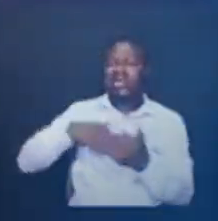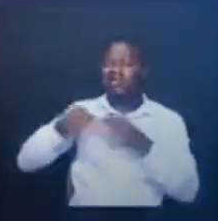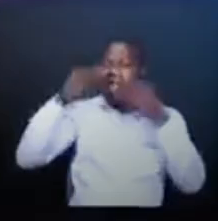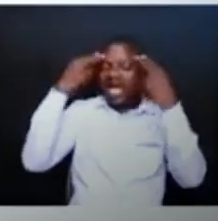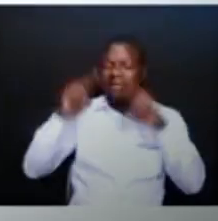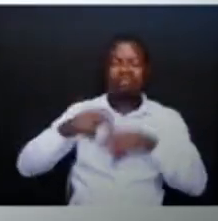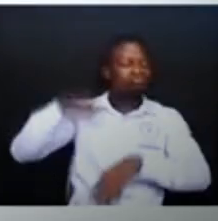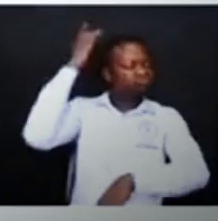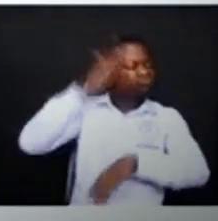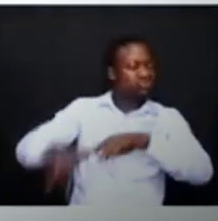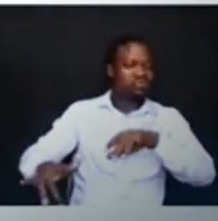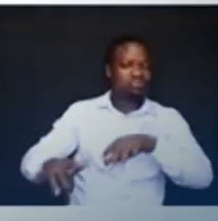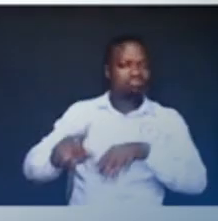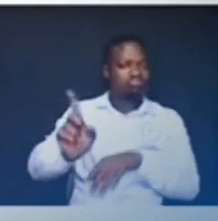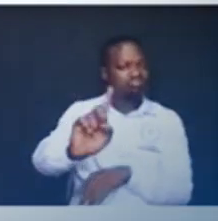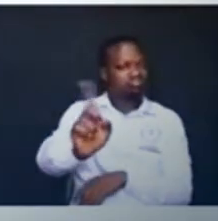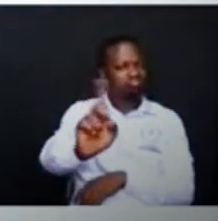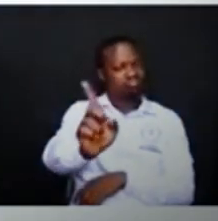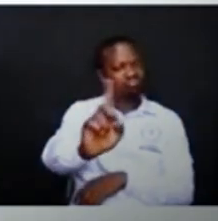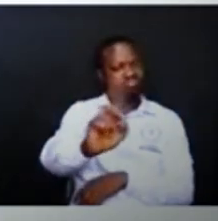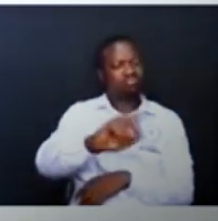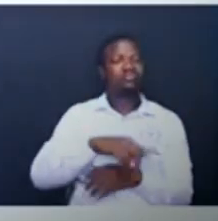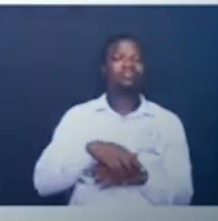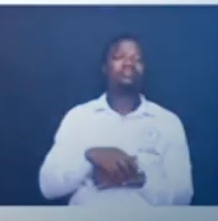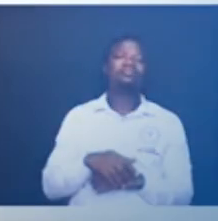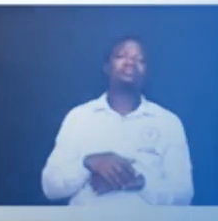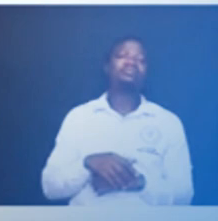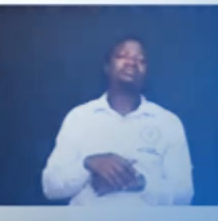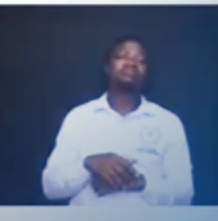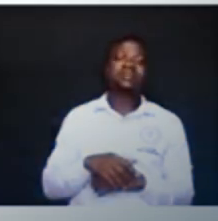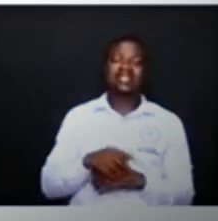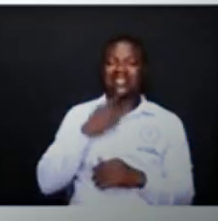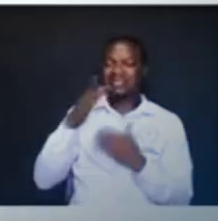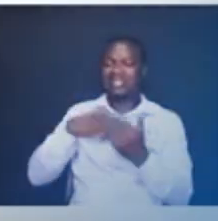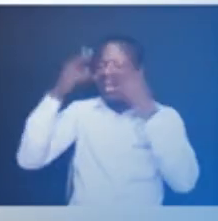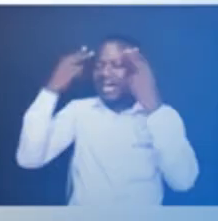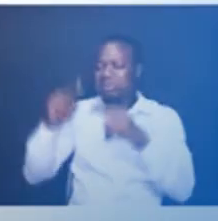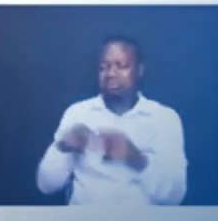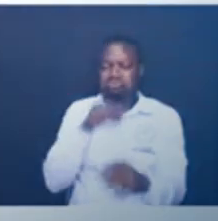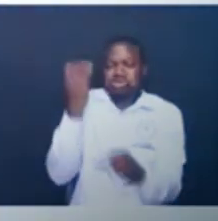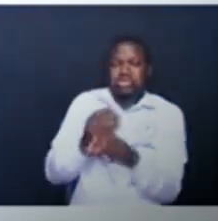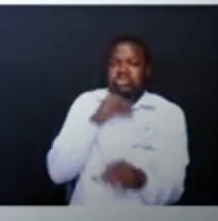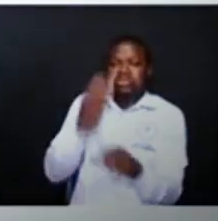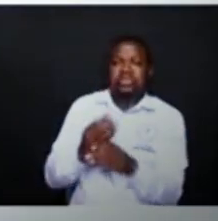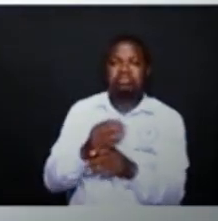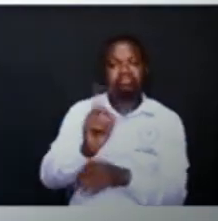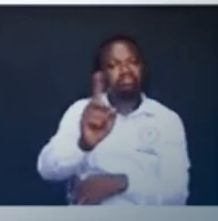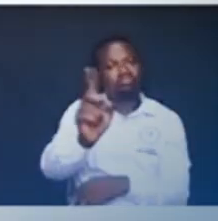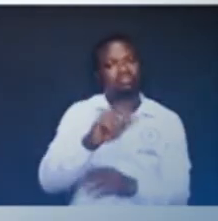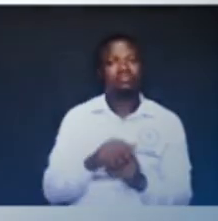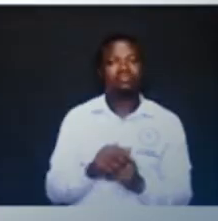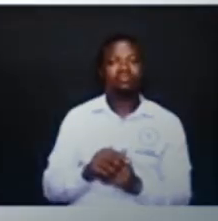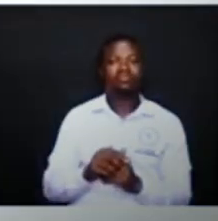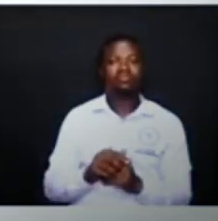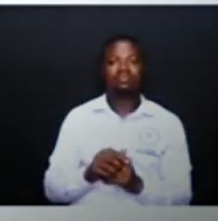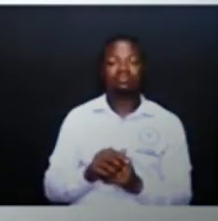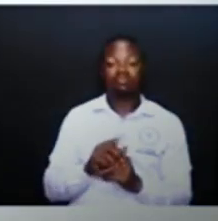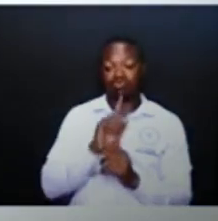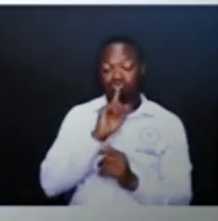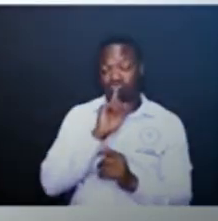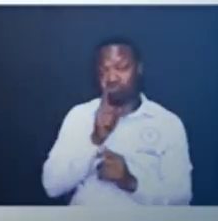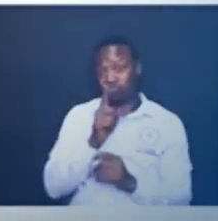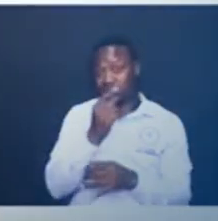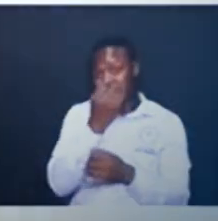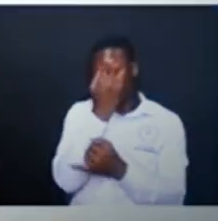in the society. Ye ntumi ntino ma enimu a emunsem emfa ye ho. No, we cannot. Debi. See, mere independence, brothers